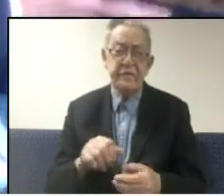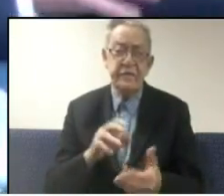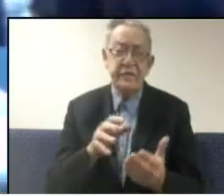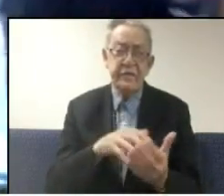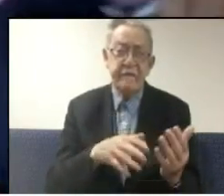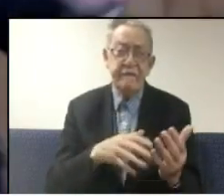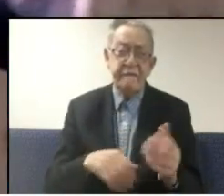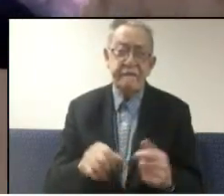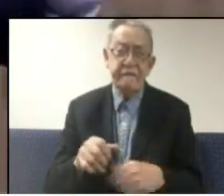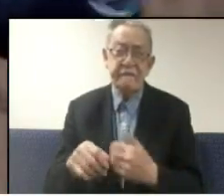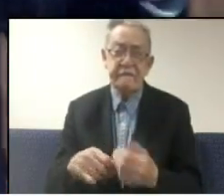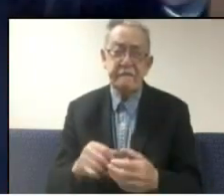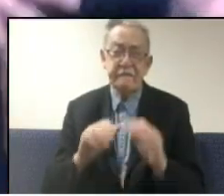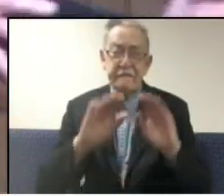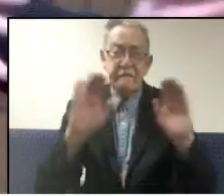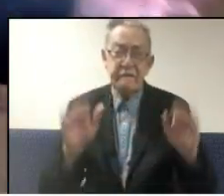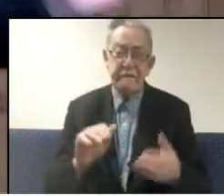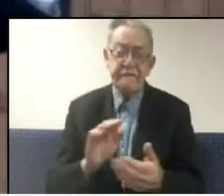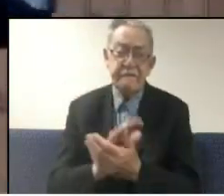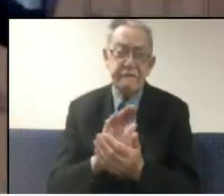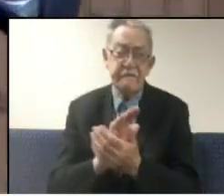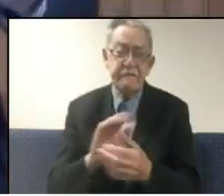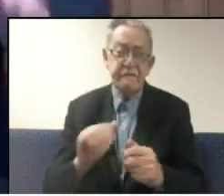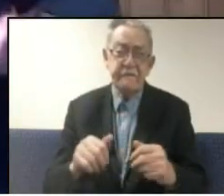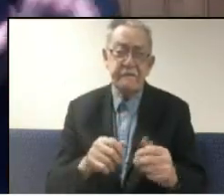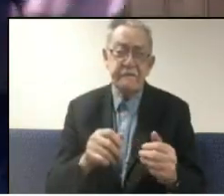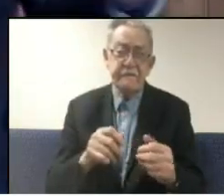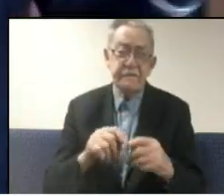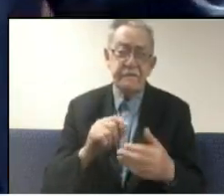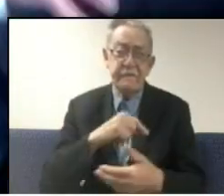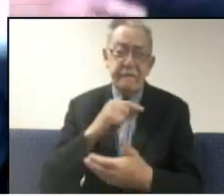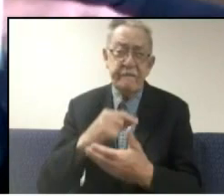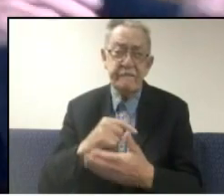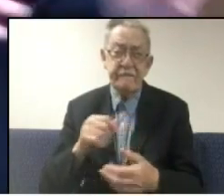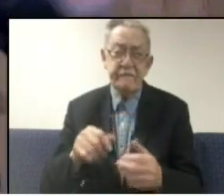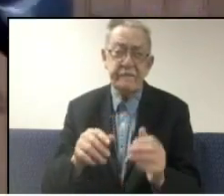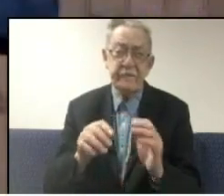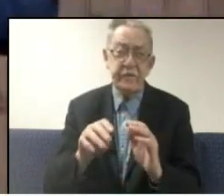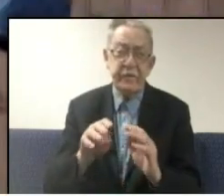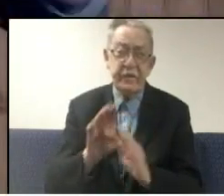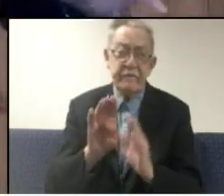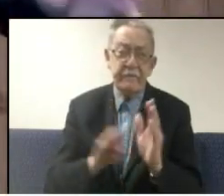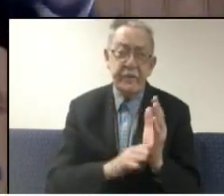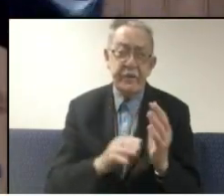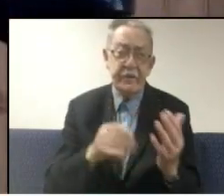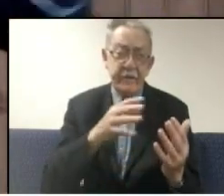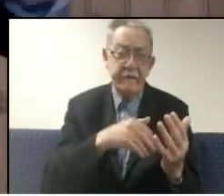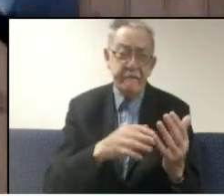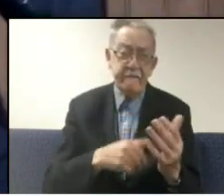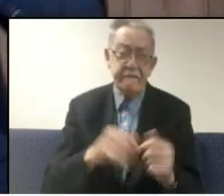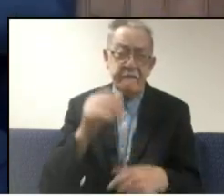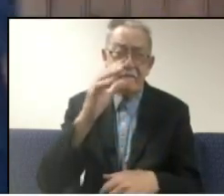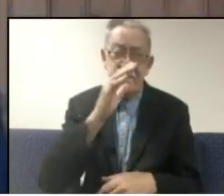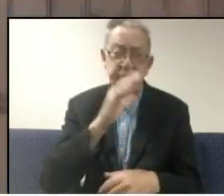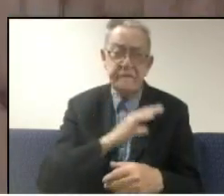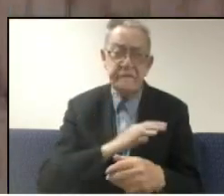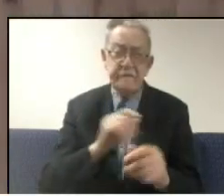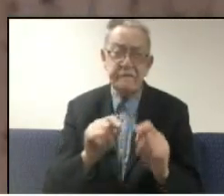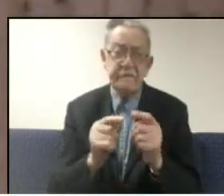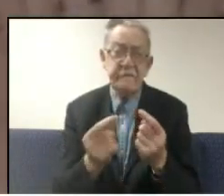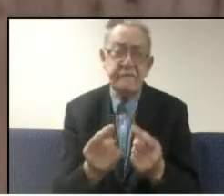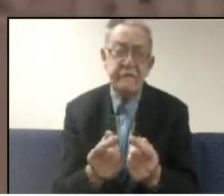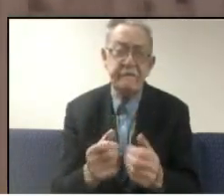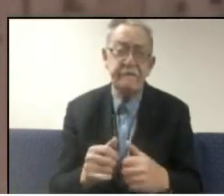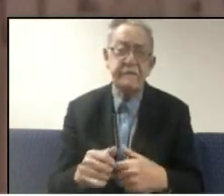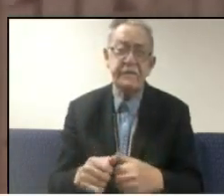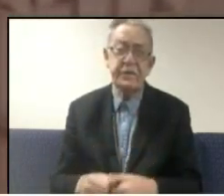of Sunday schools and VBSs and student groups and Bible studies and women's groups, and you've done all of these things, and therefore God says, you